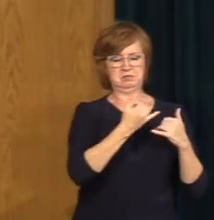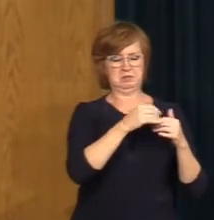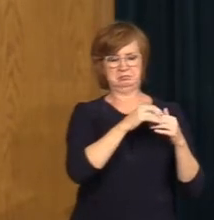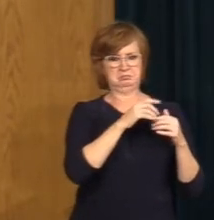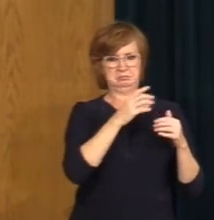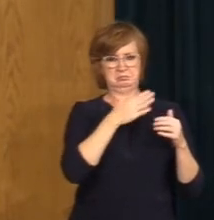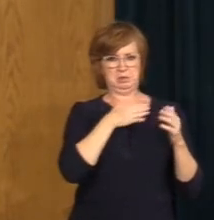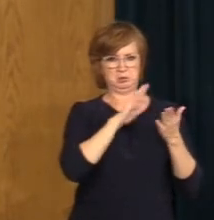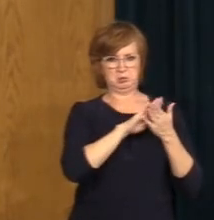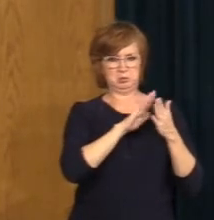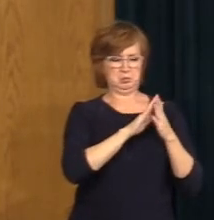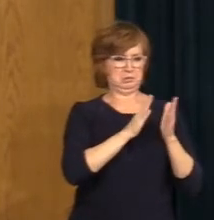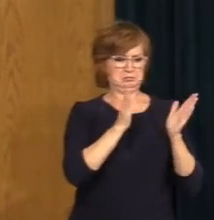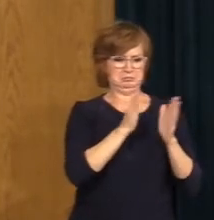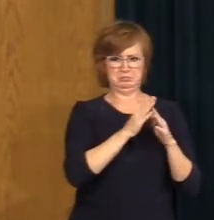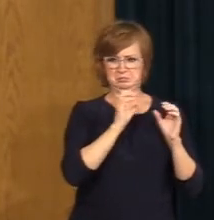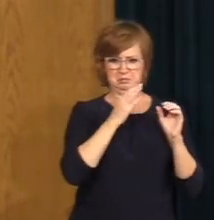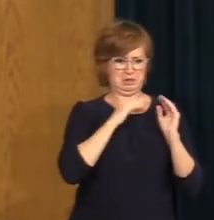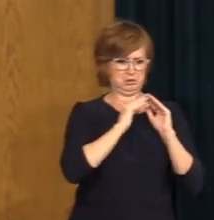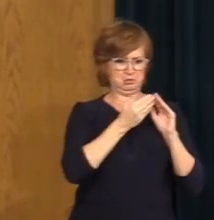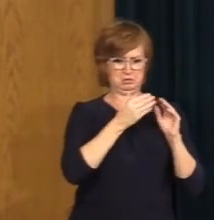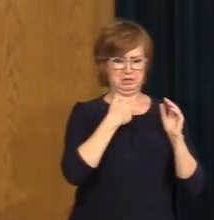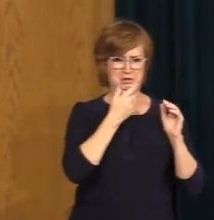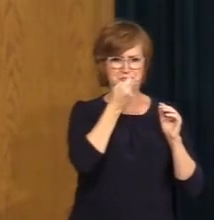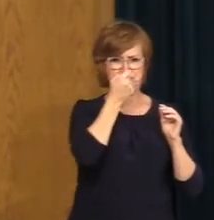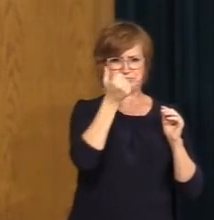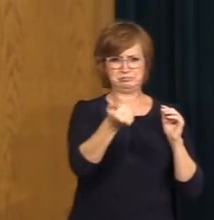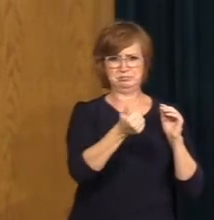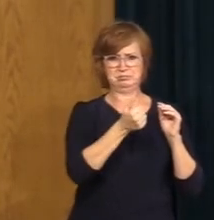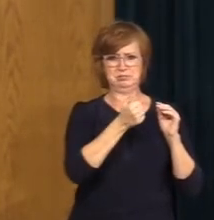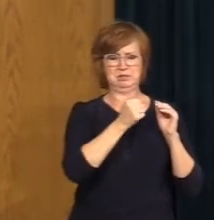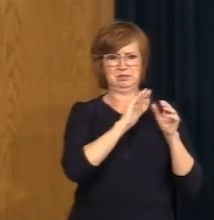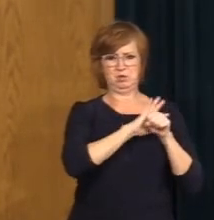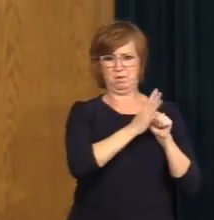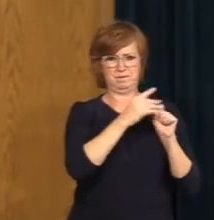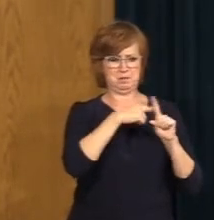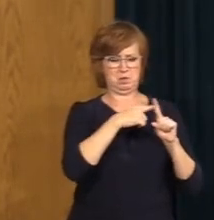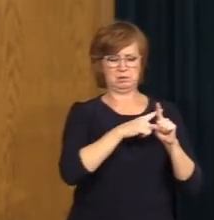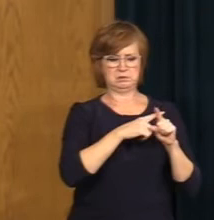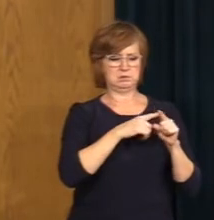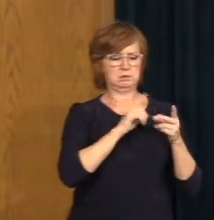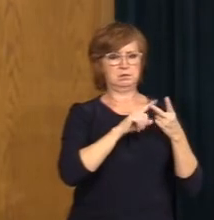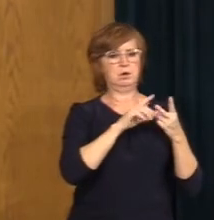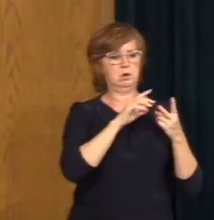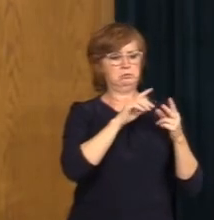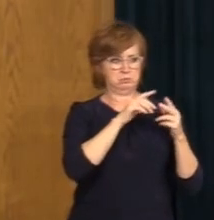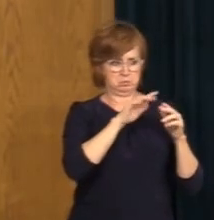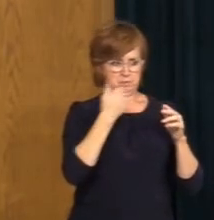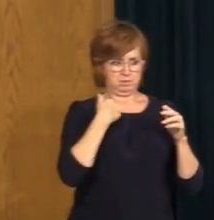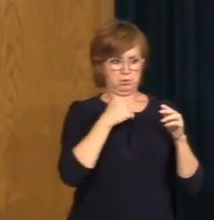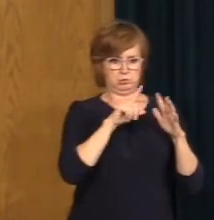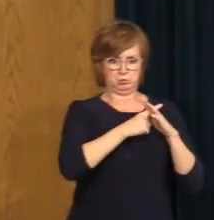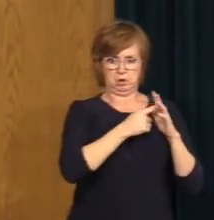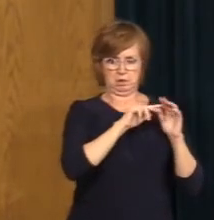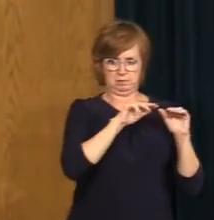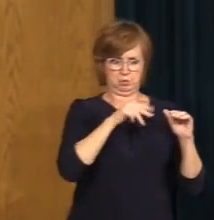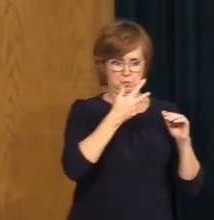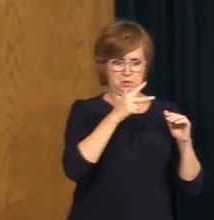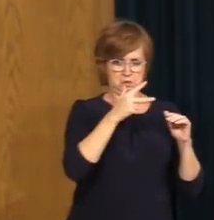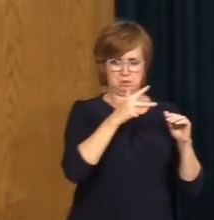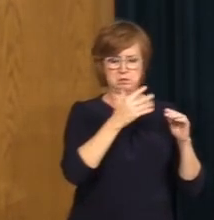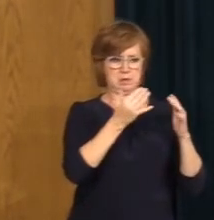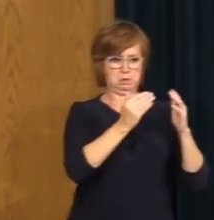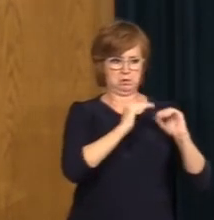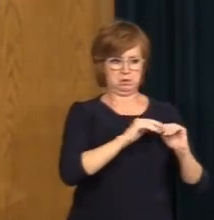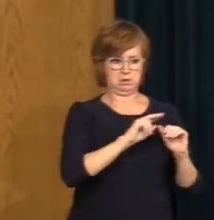community transmission. And so this is serving us well in terms of this constant communication between